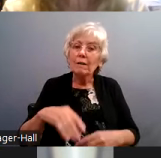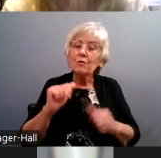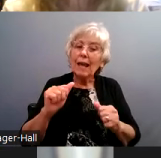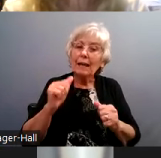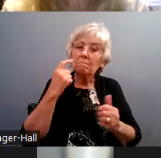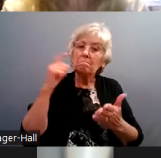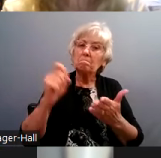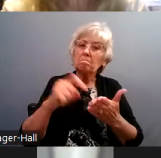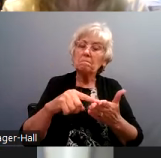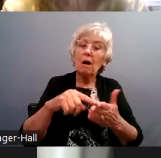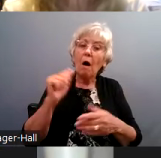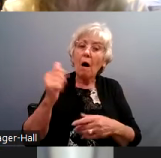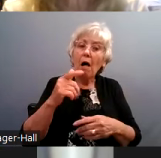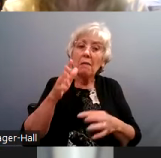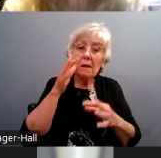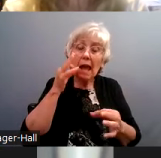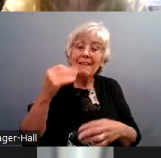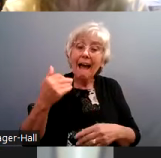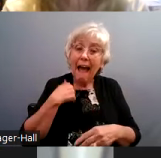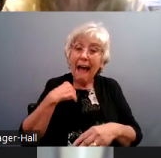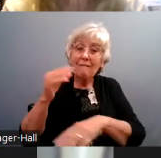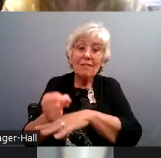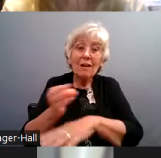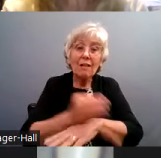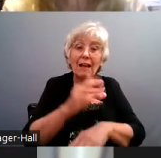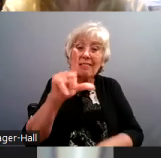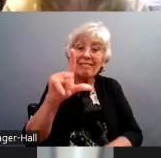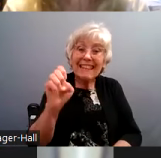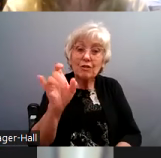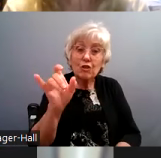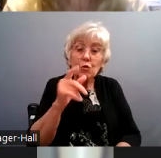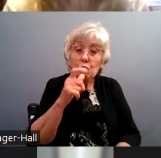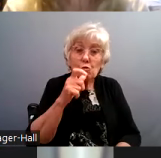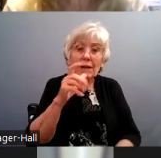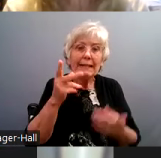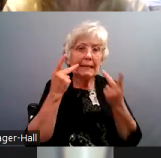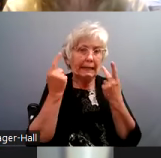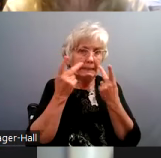all these cats that have the lesions are kittens.